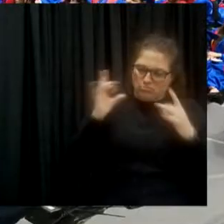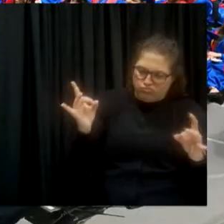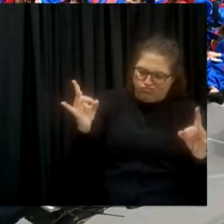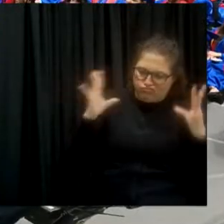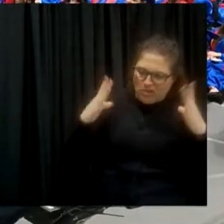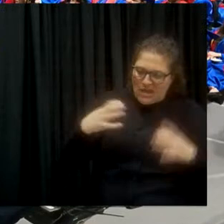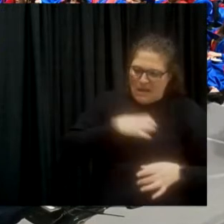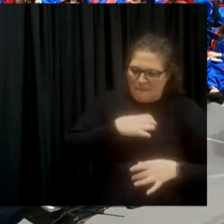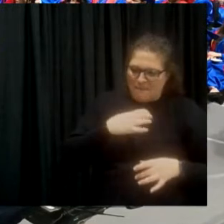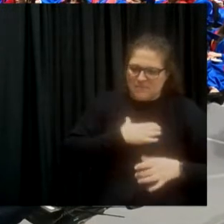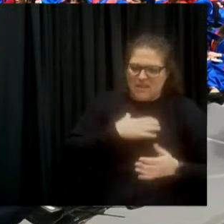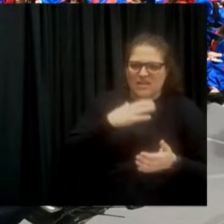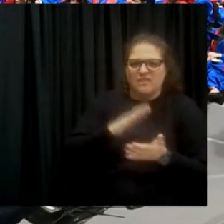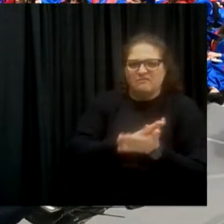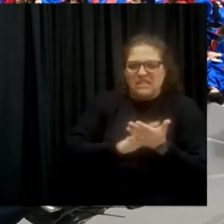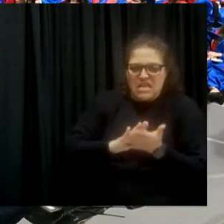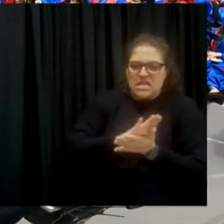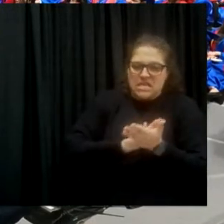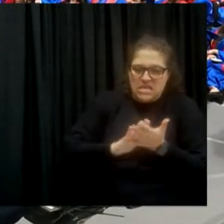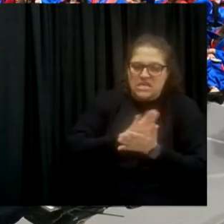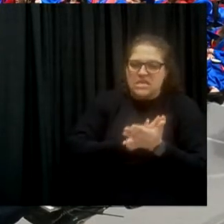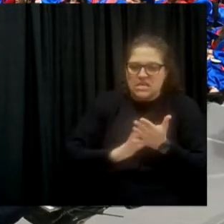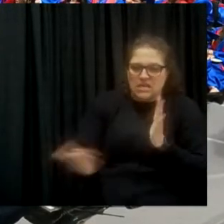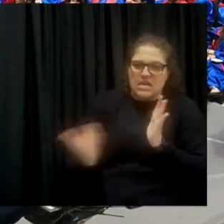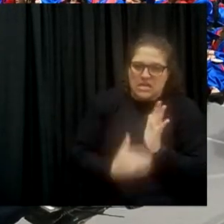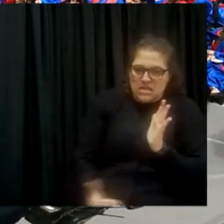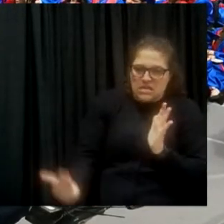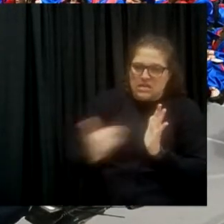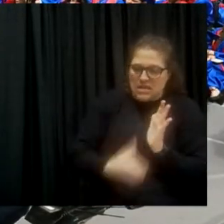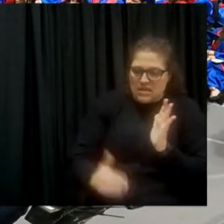complaining about the smell of school hand sanitizer.